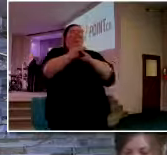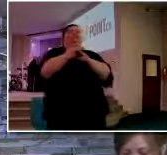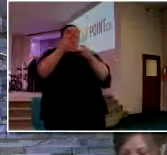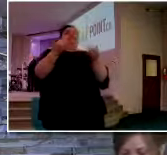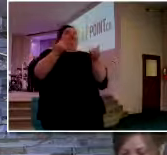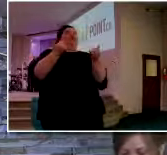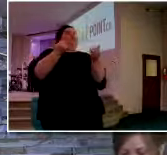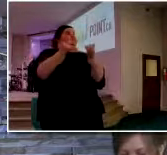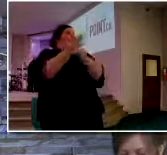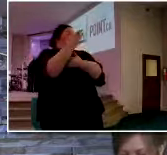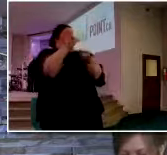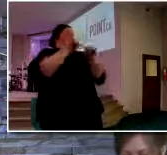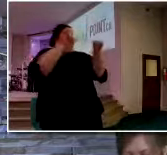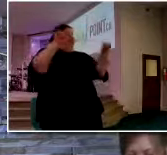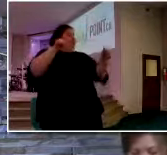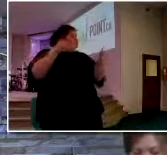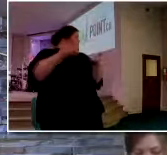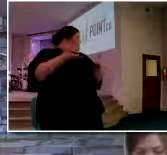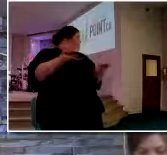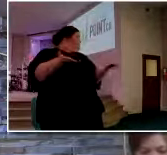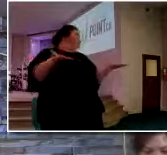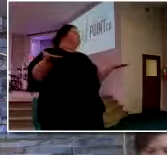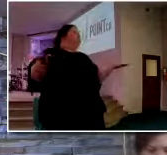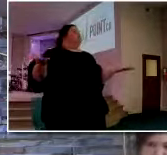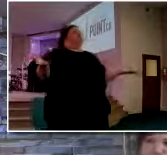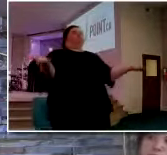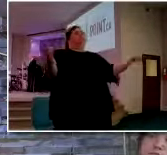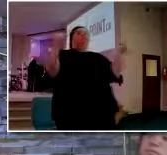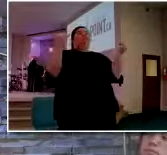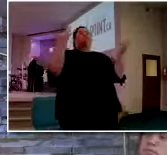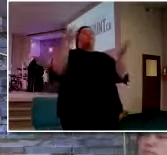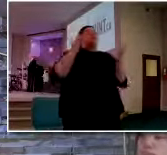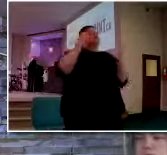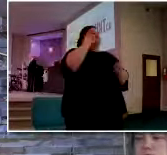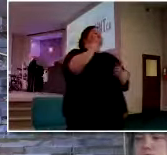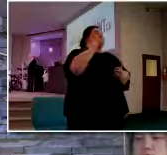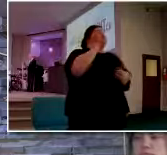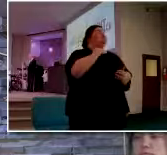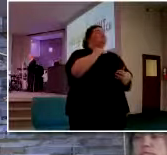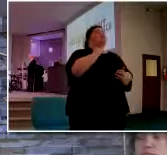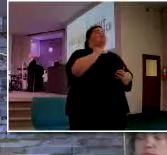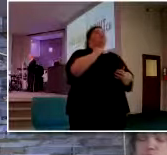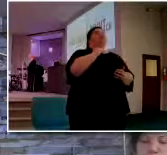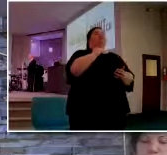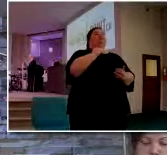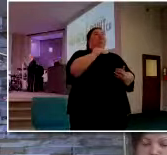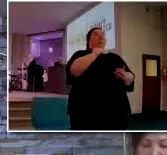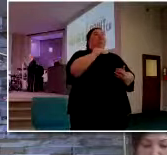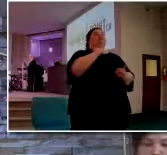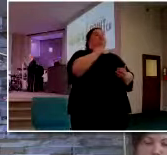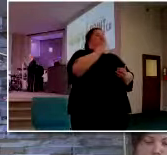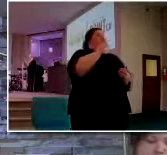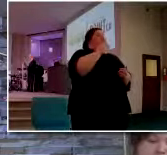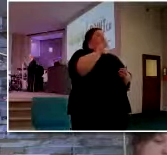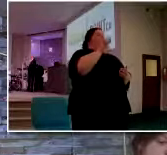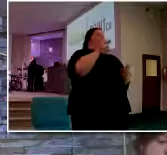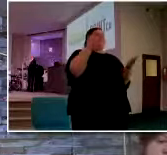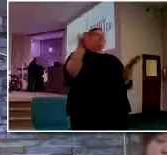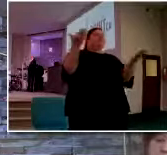the altar today. Anybody who would like to come and experience, anyone who'd like to come and rejoice about their